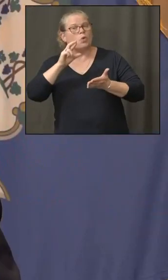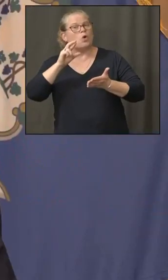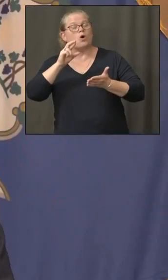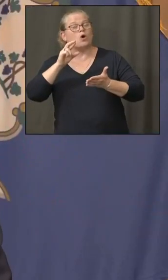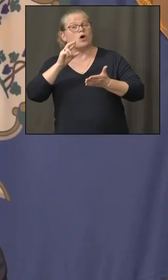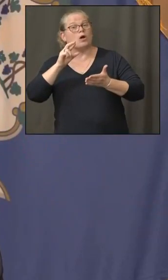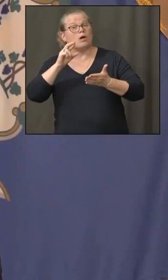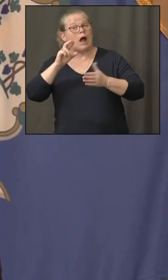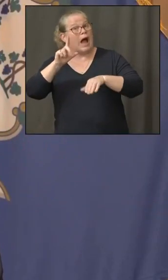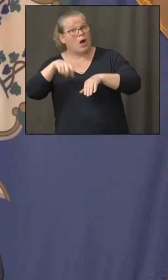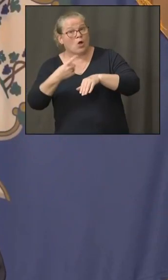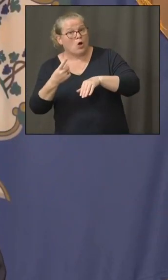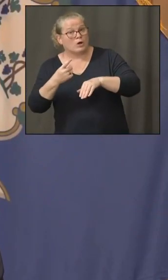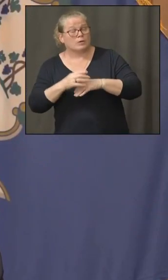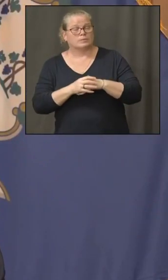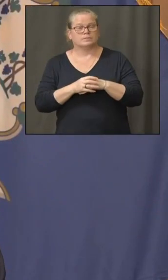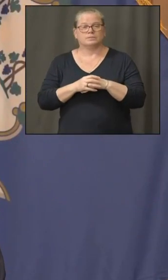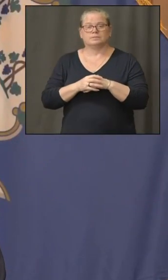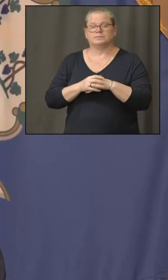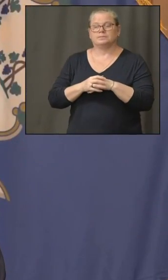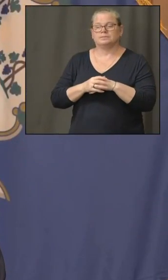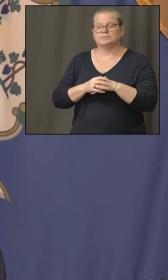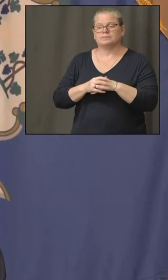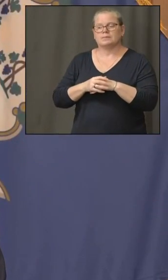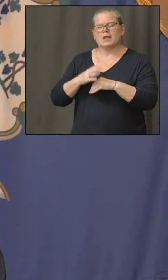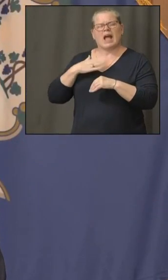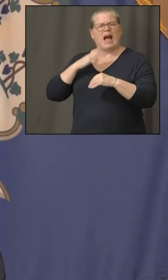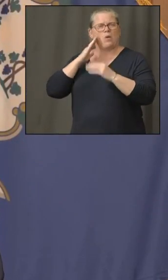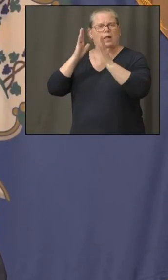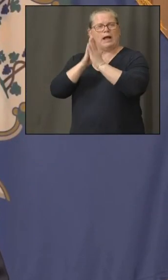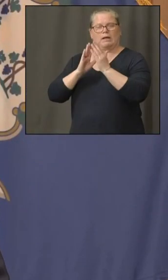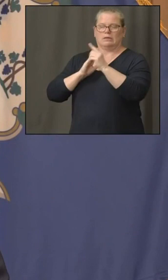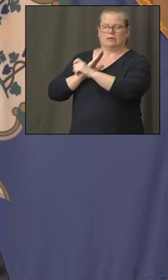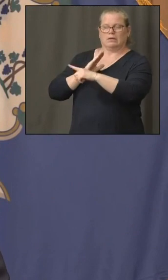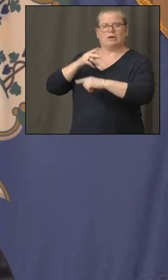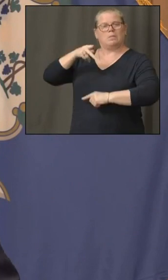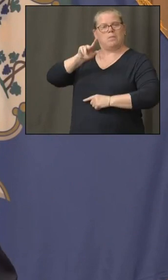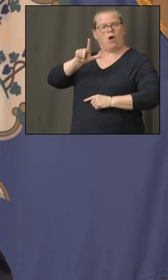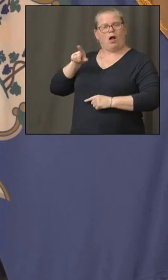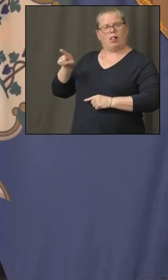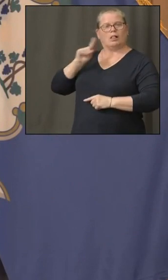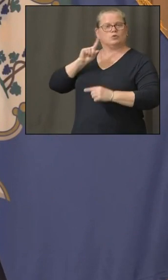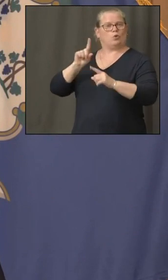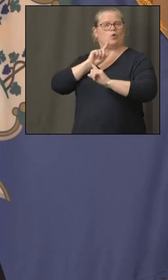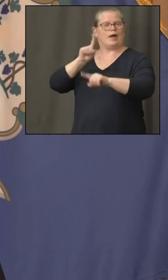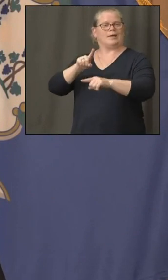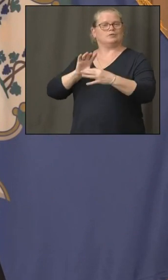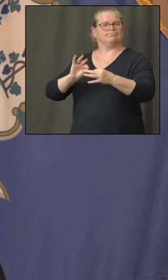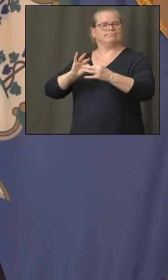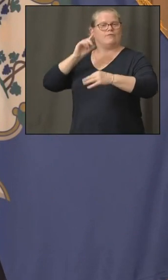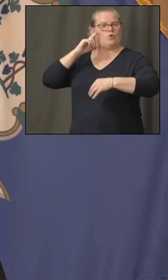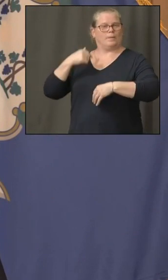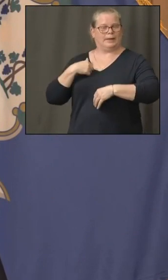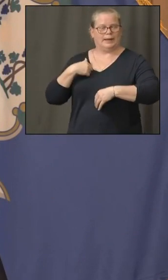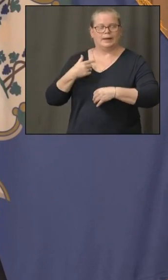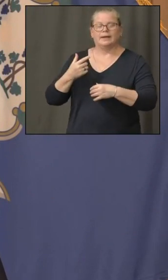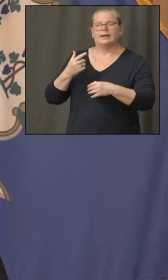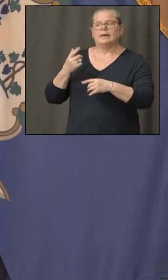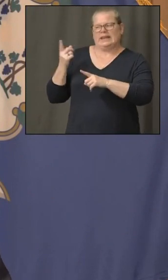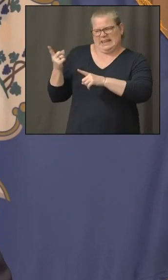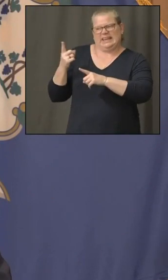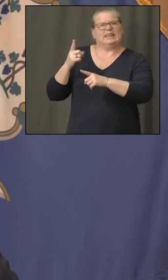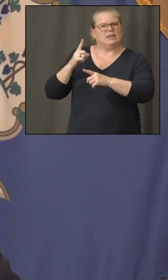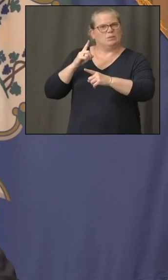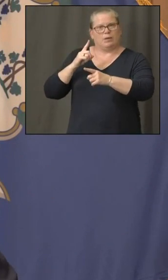I'll ask Paul to answer this because he's been on the phone with all the chiefs of staff. We've been working on this for well over a week now. We're monitoring